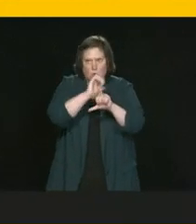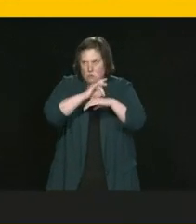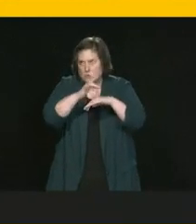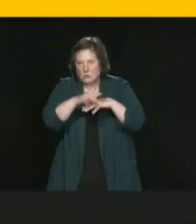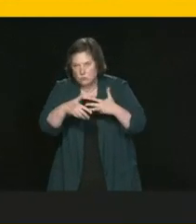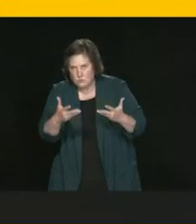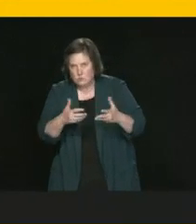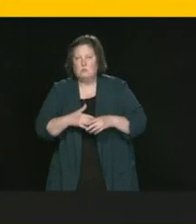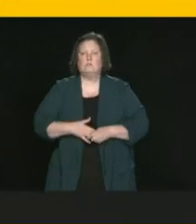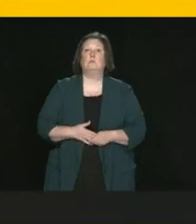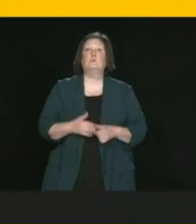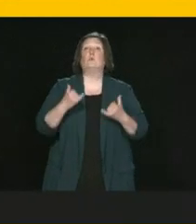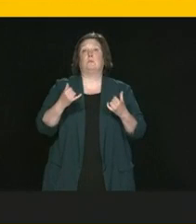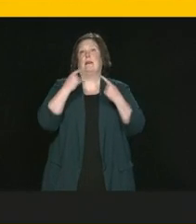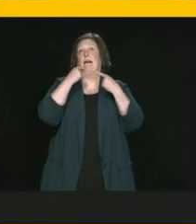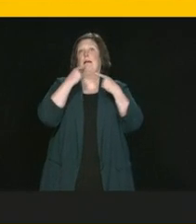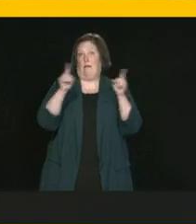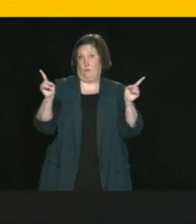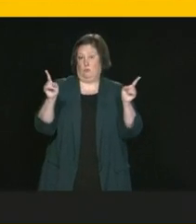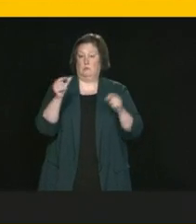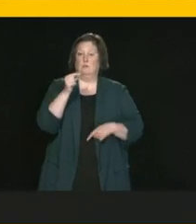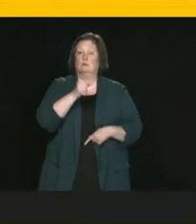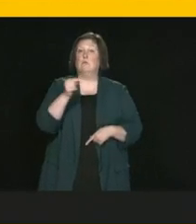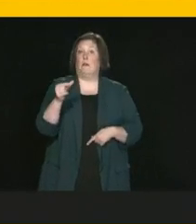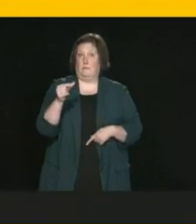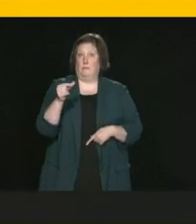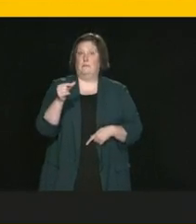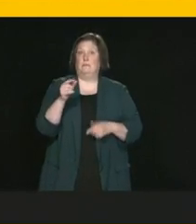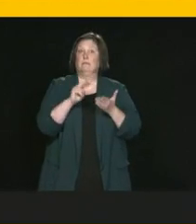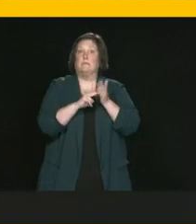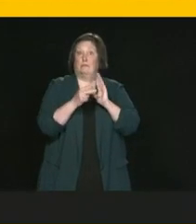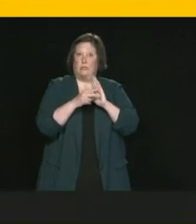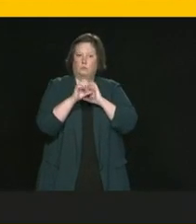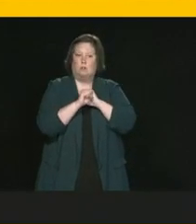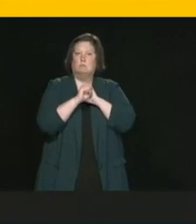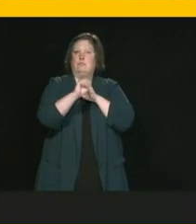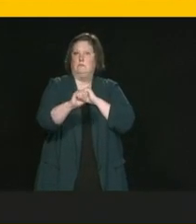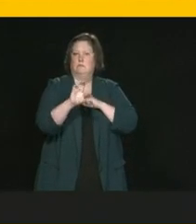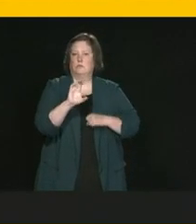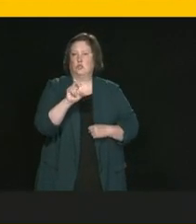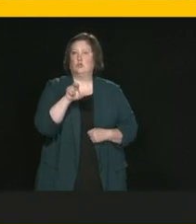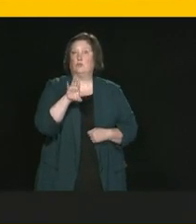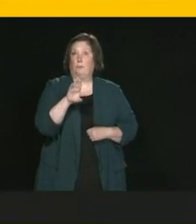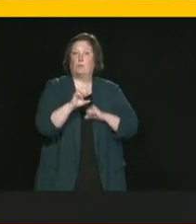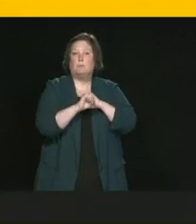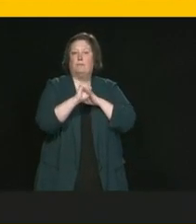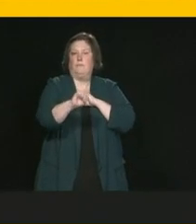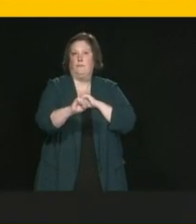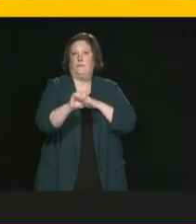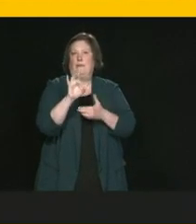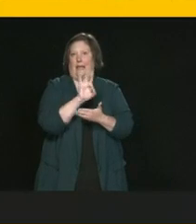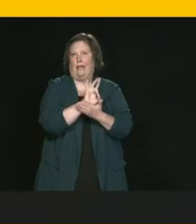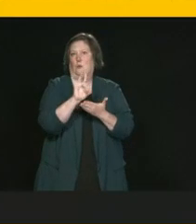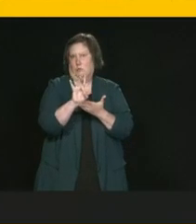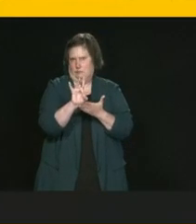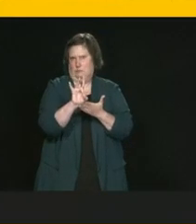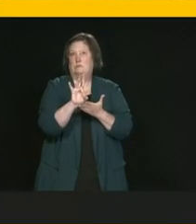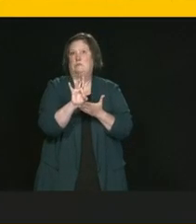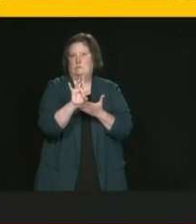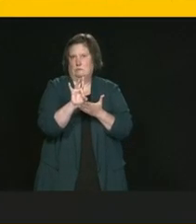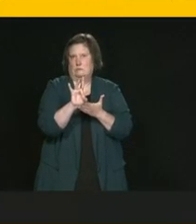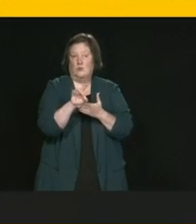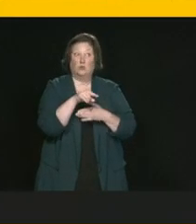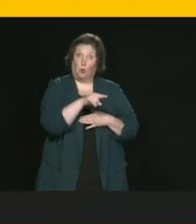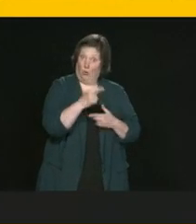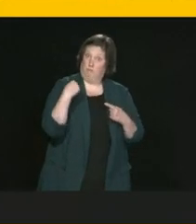today, I am announcing that we will be extending eligibility for the CERB by 8 weeks. So if you've been getting